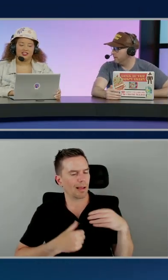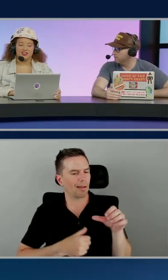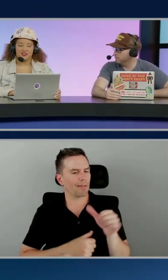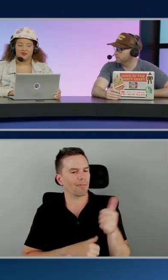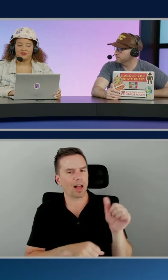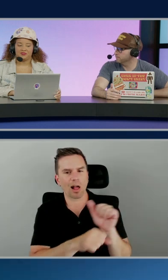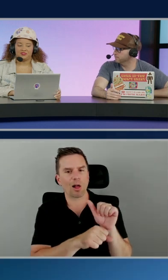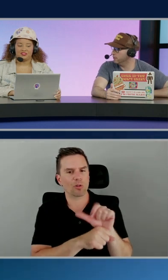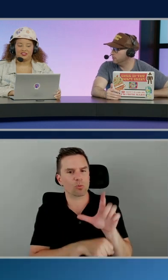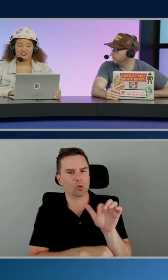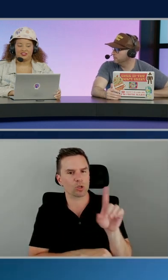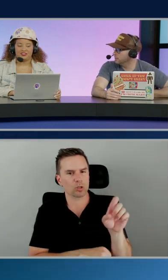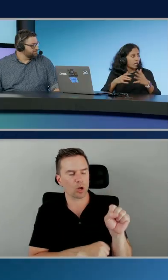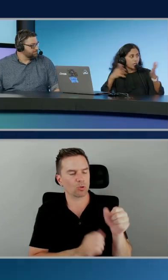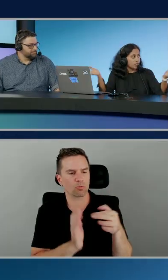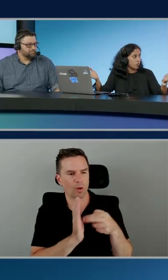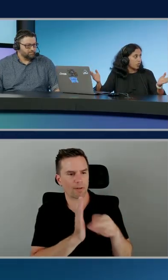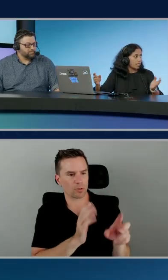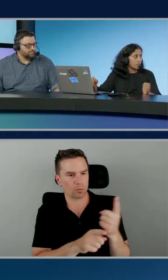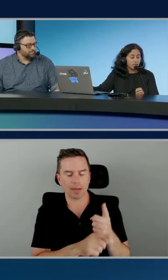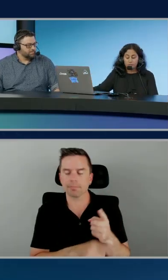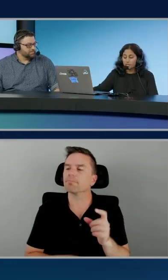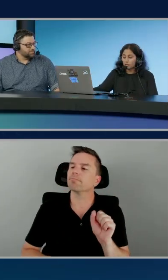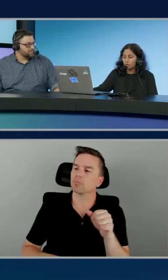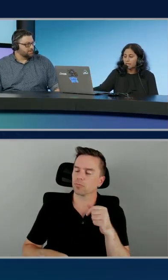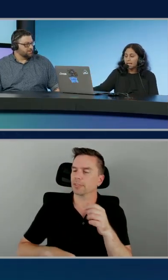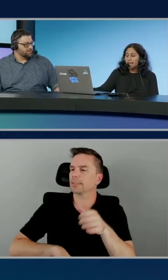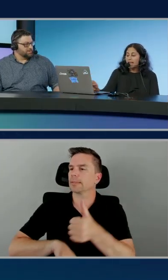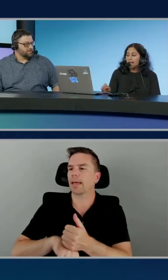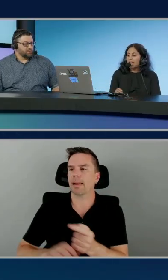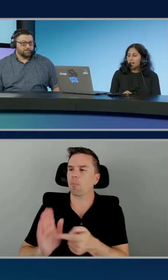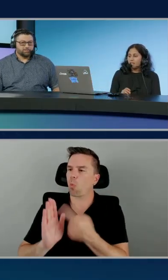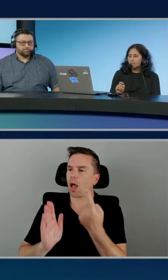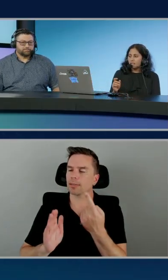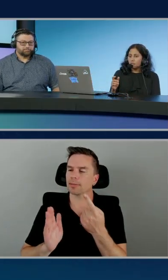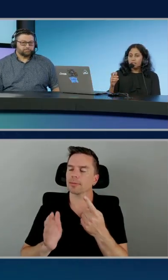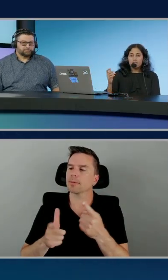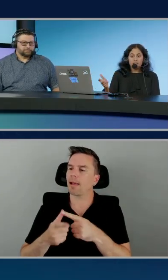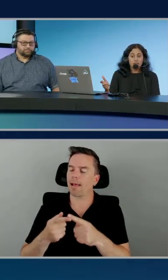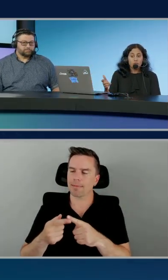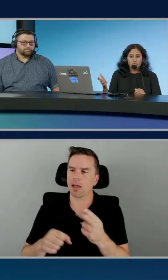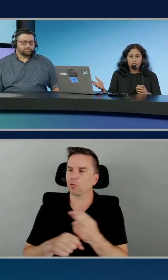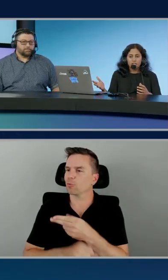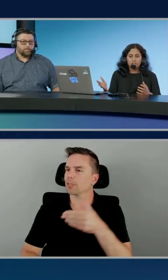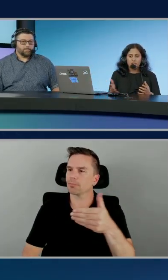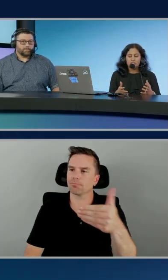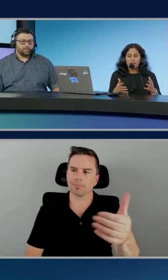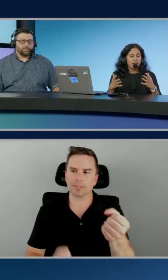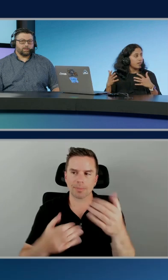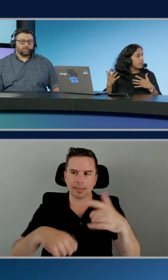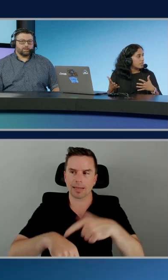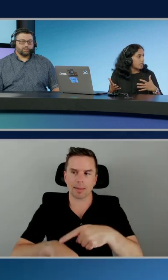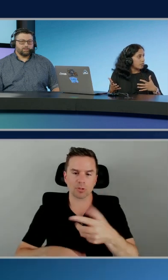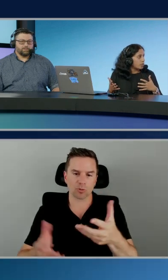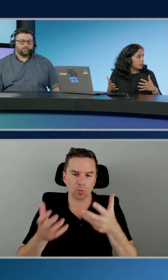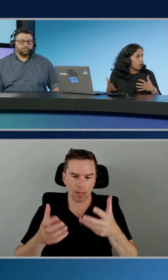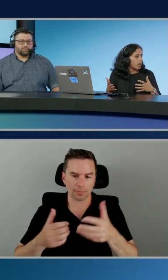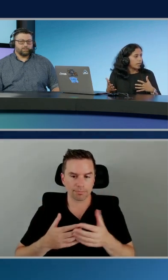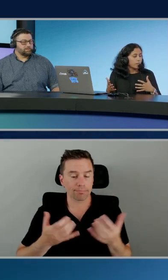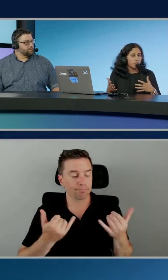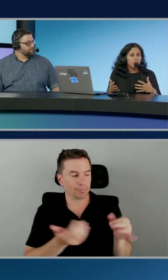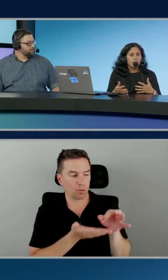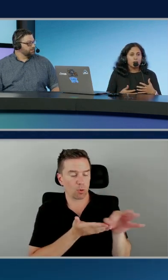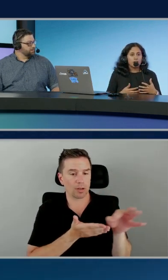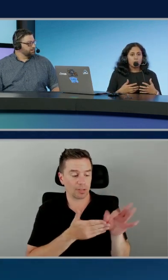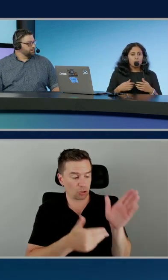Exactly. That's it. It's Exactly. done one time. Do it one time and distribute as many times as you want. Nice. And now the quantization is done and it's ready for